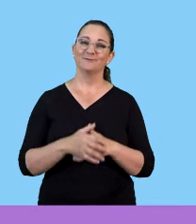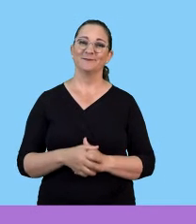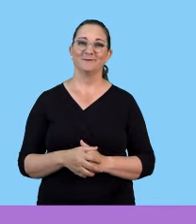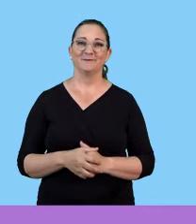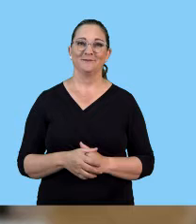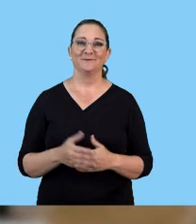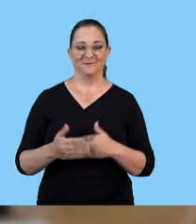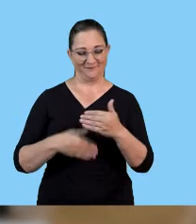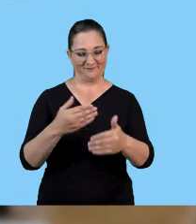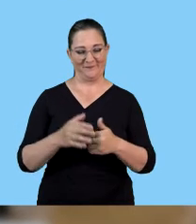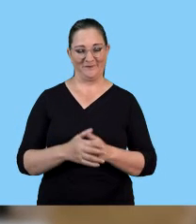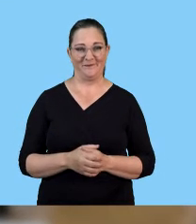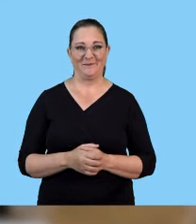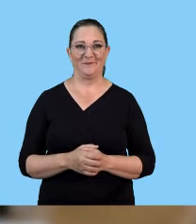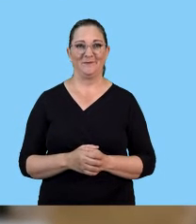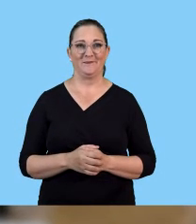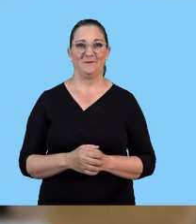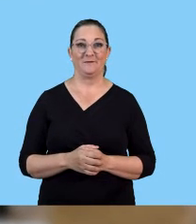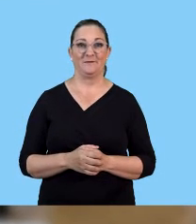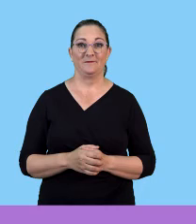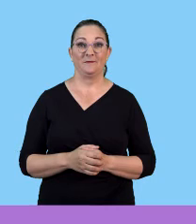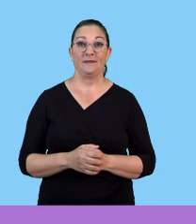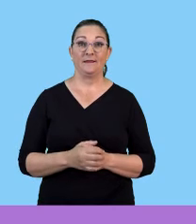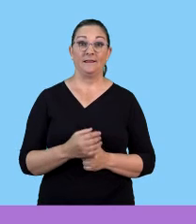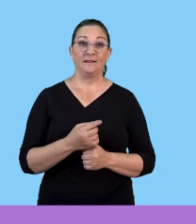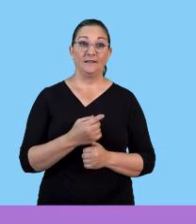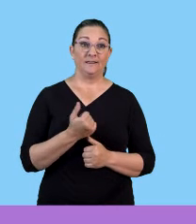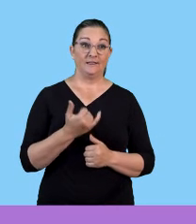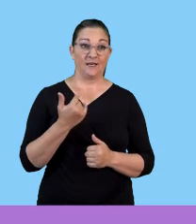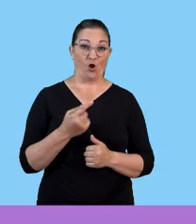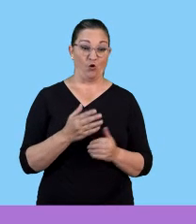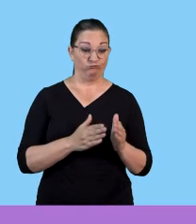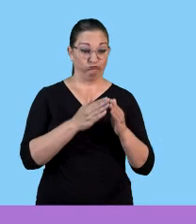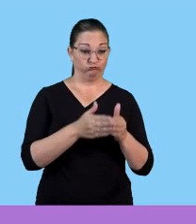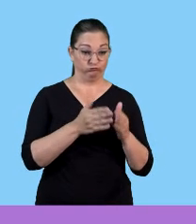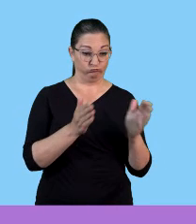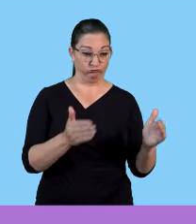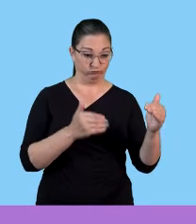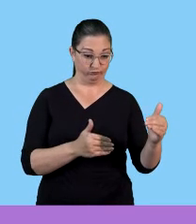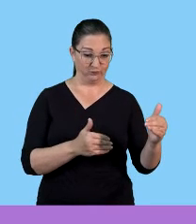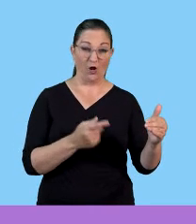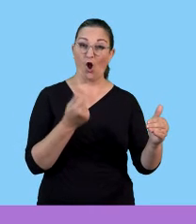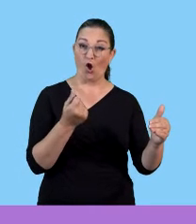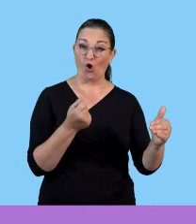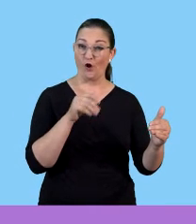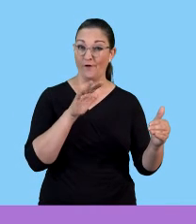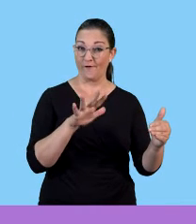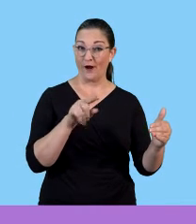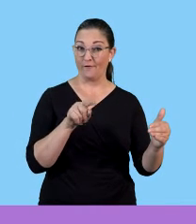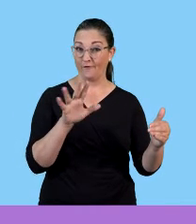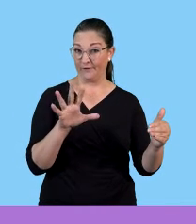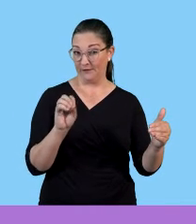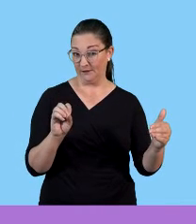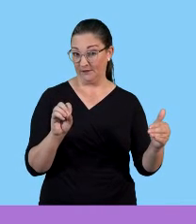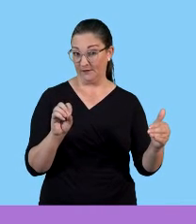Nice work. Let's carry on. If each large shipping box costs R5.50,